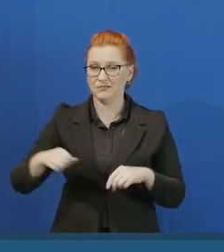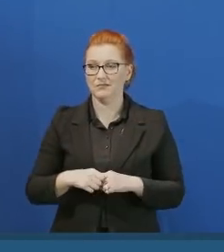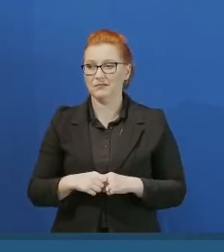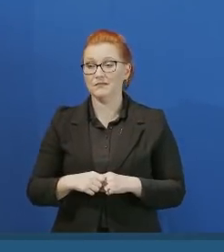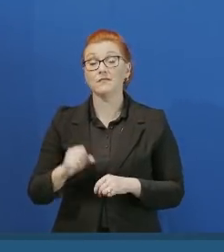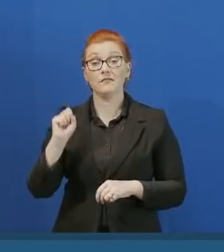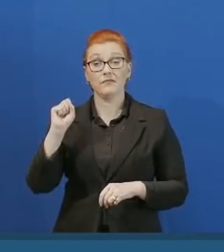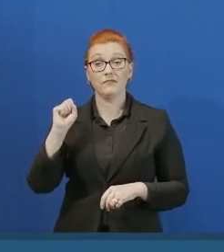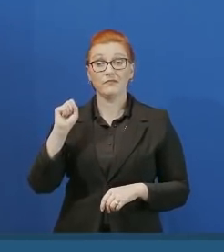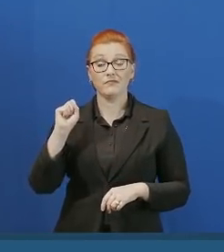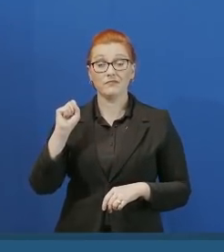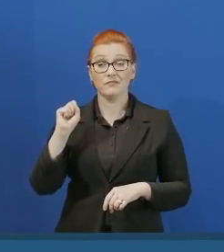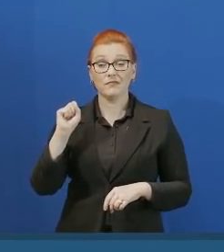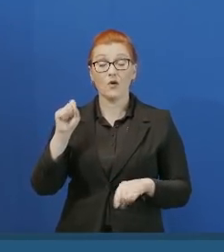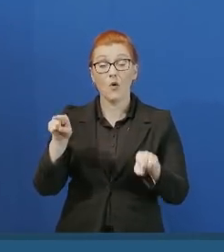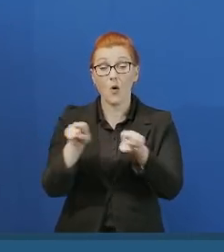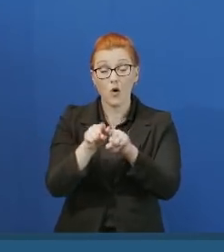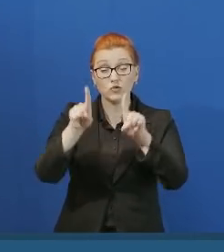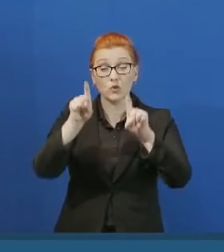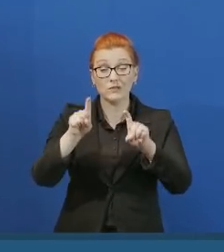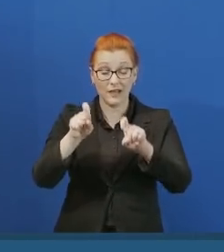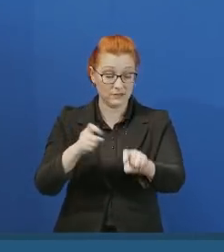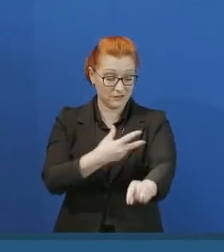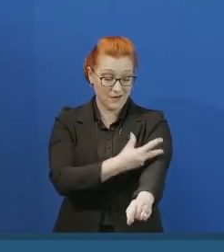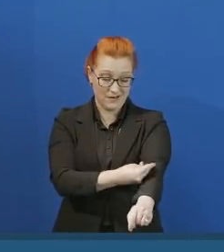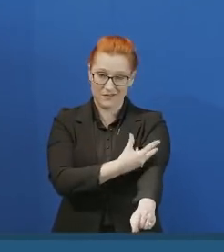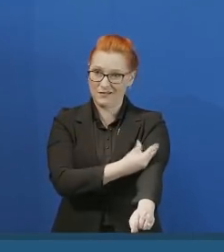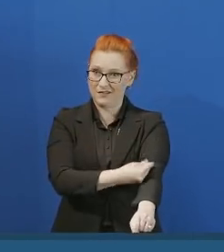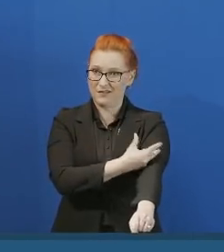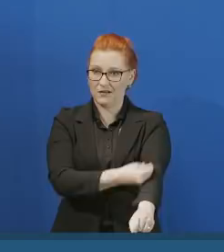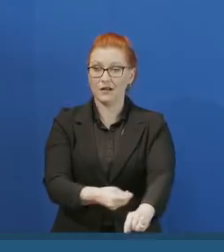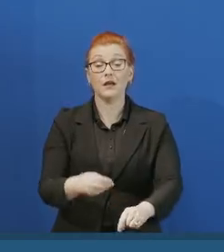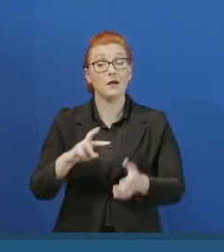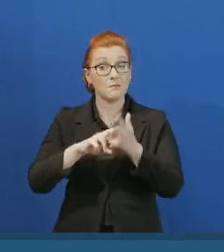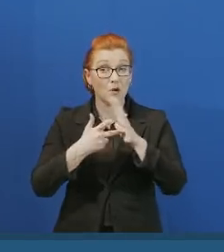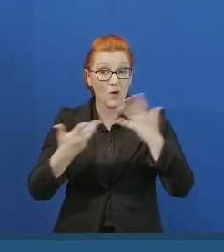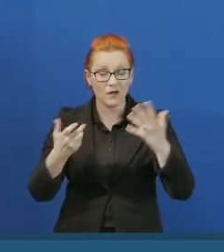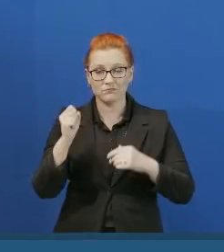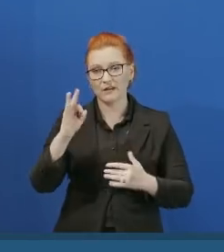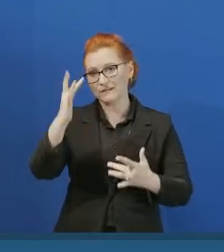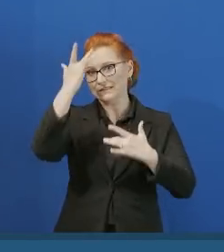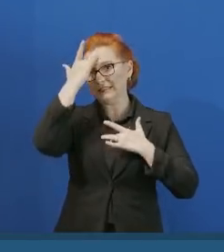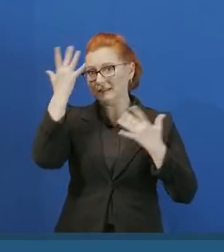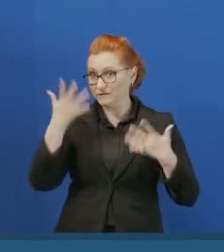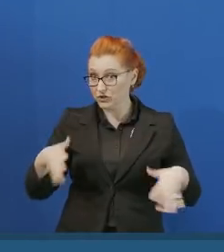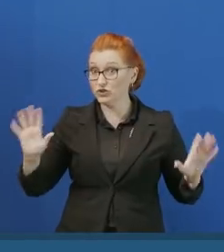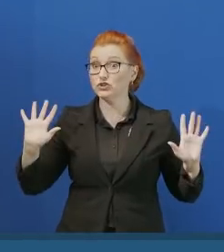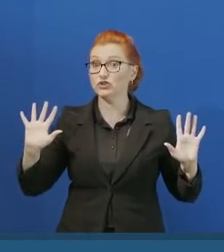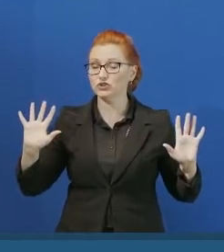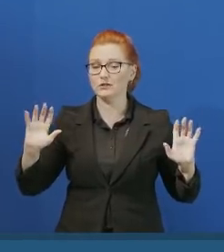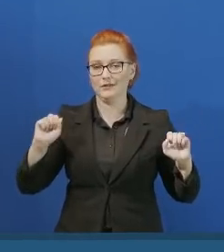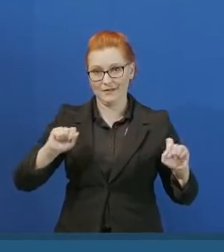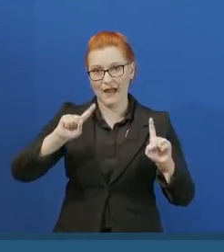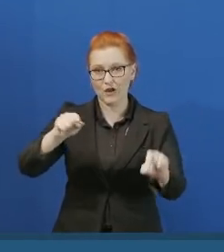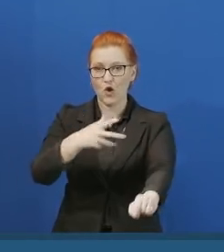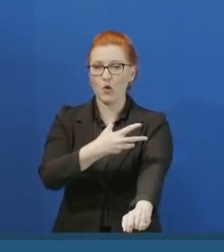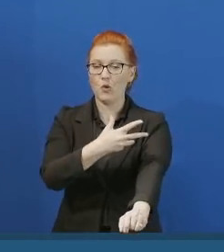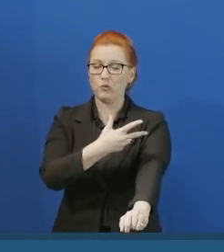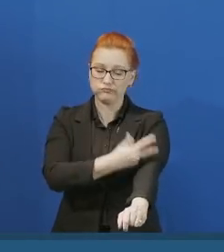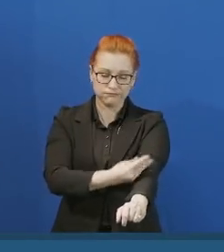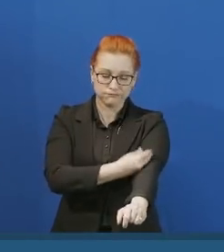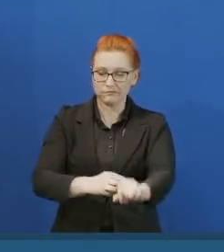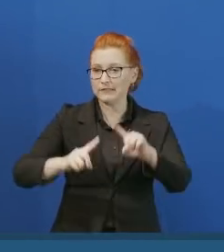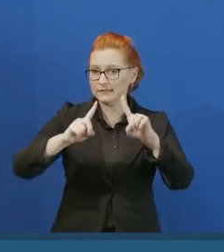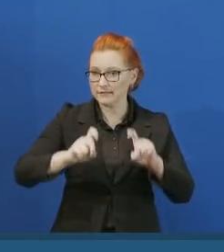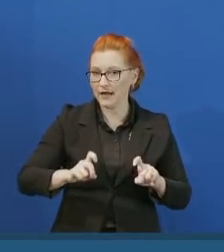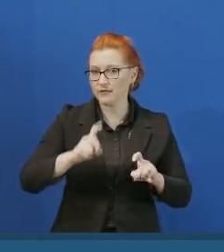have 1,000 to 3,000 tests per day, and growing from there. You're going to see more on that in early May, where you can find